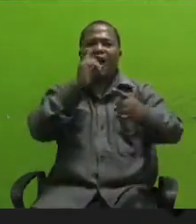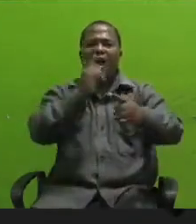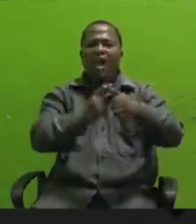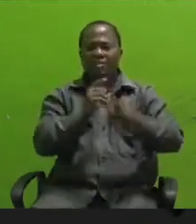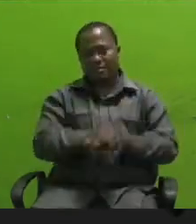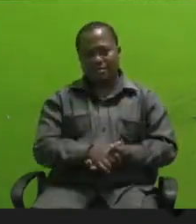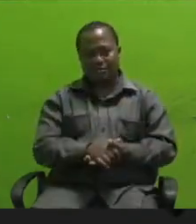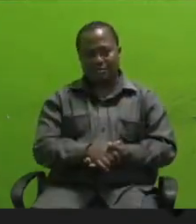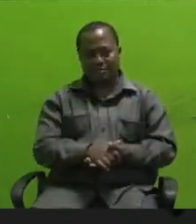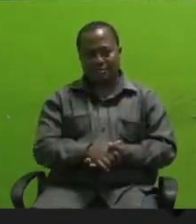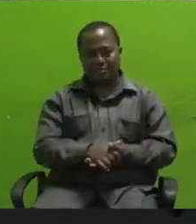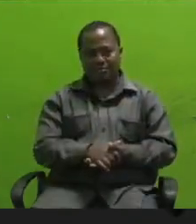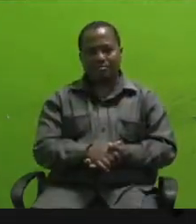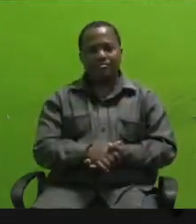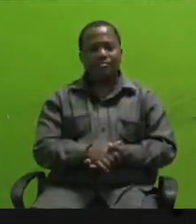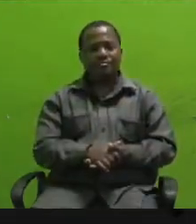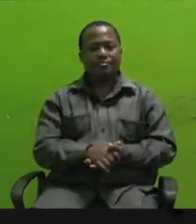Harmful.